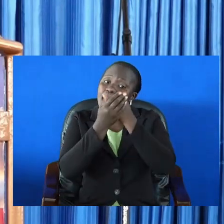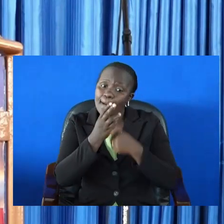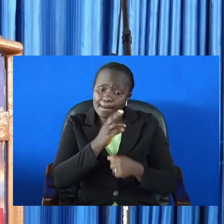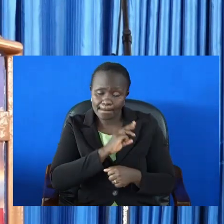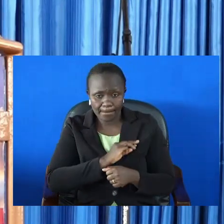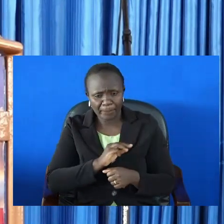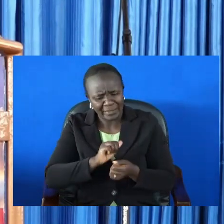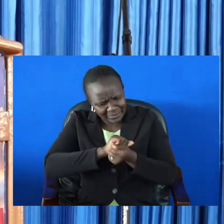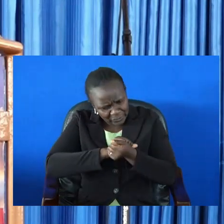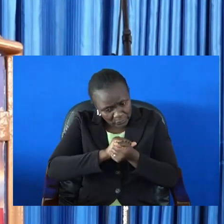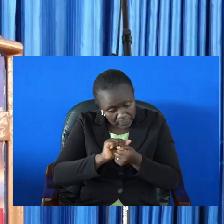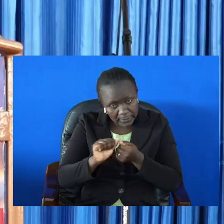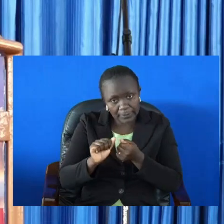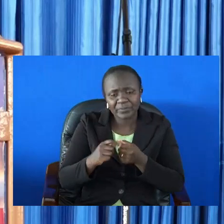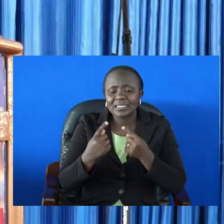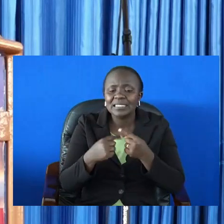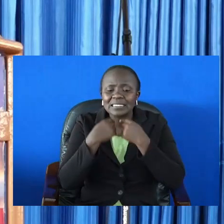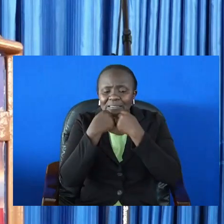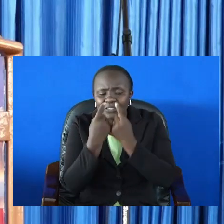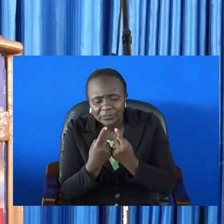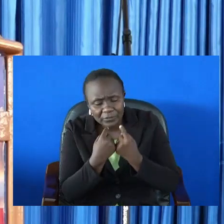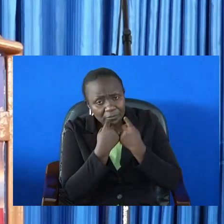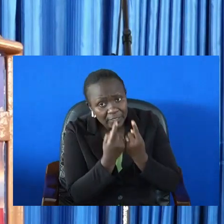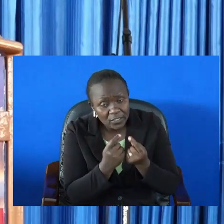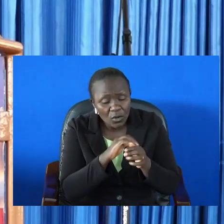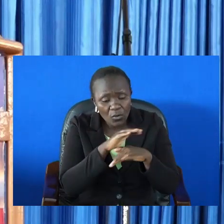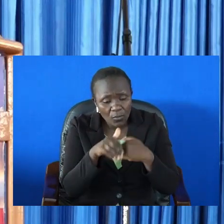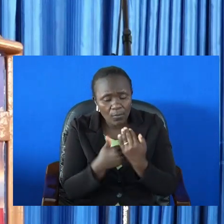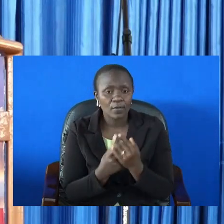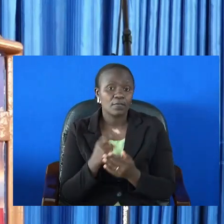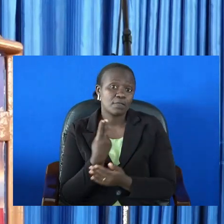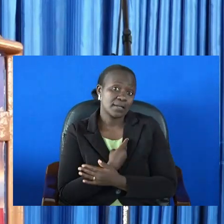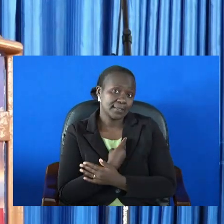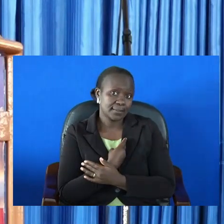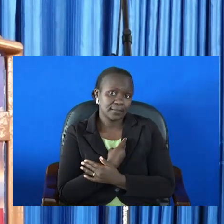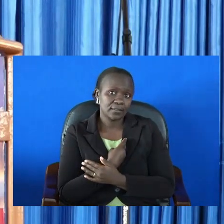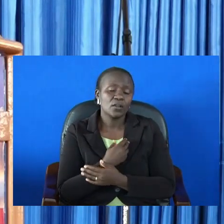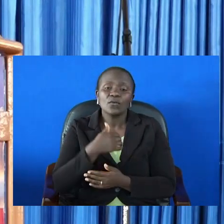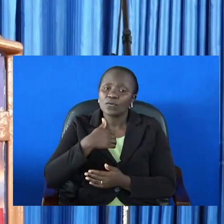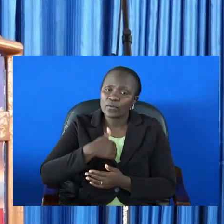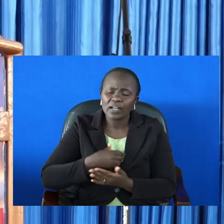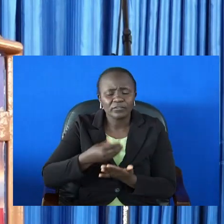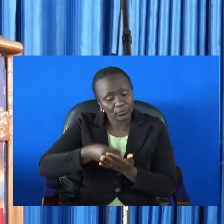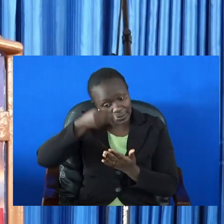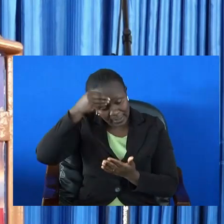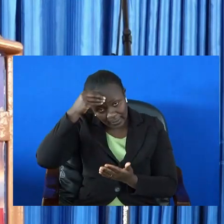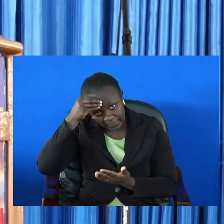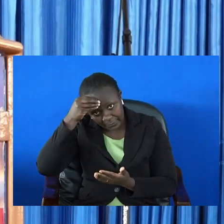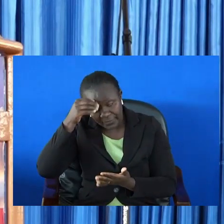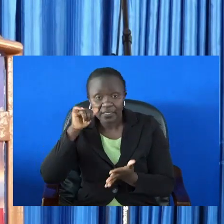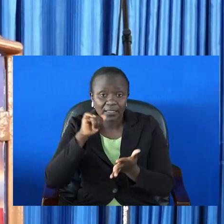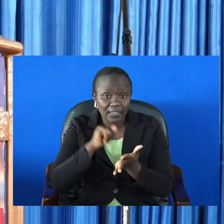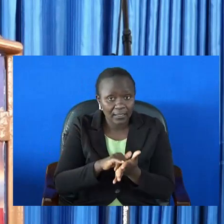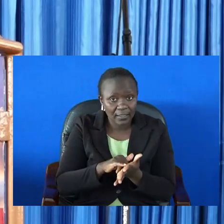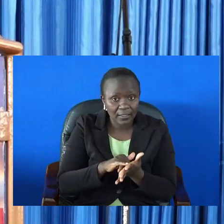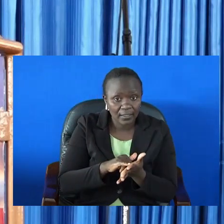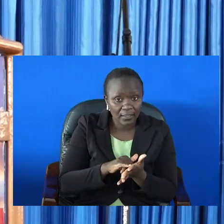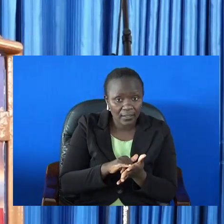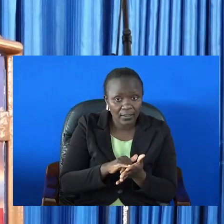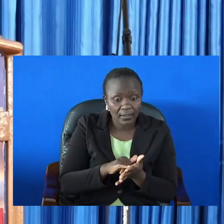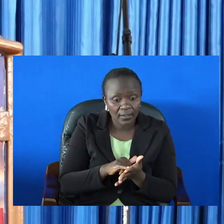to cleanse him. He repented. All of us, we have to learn that, are